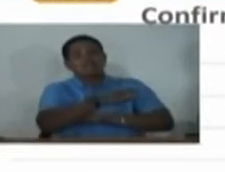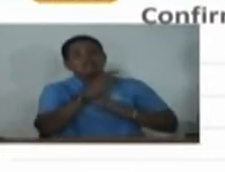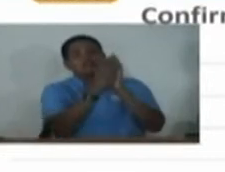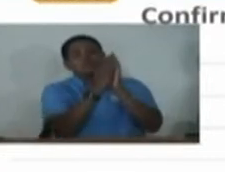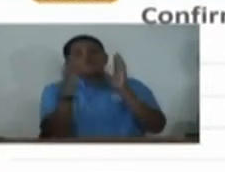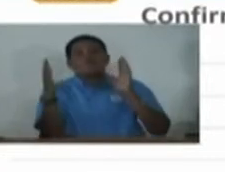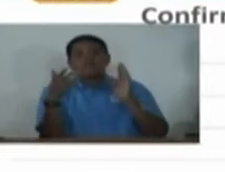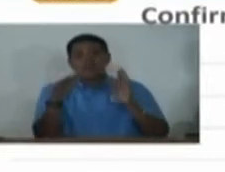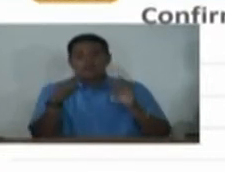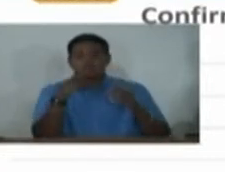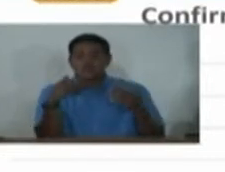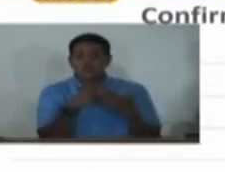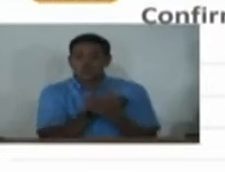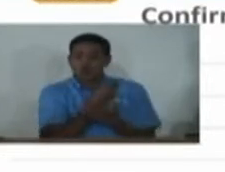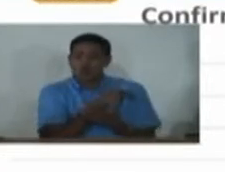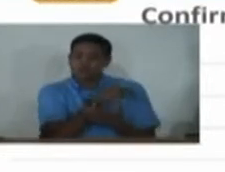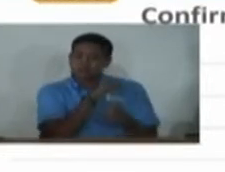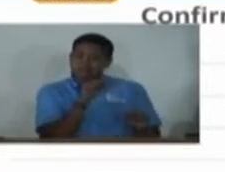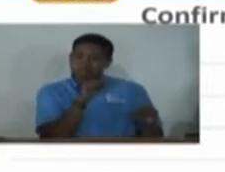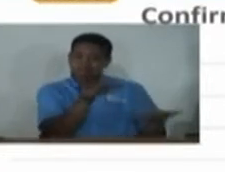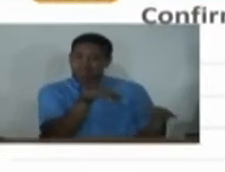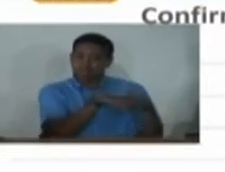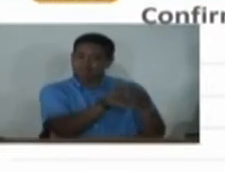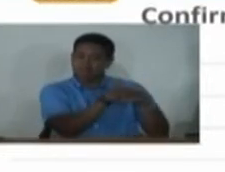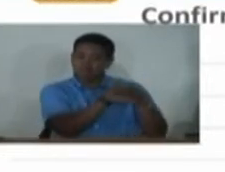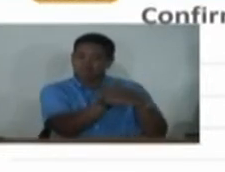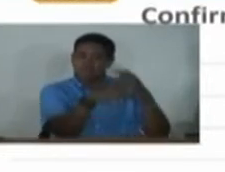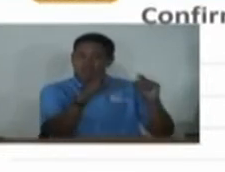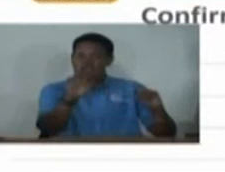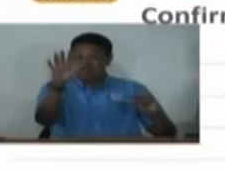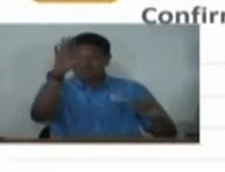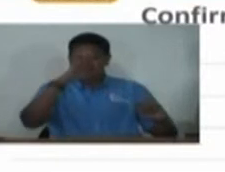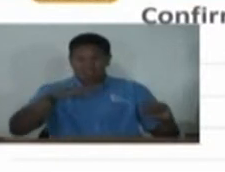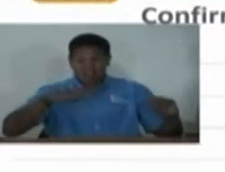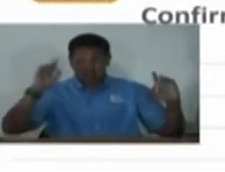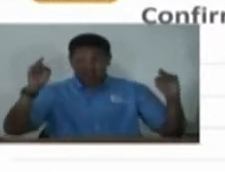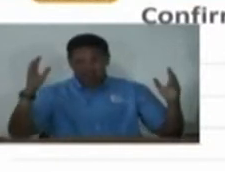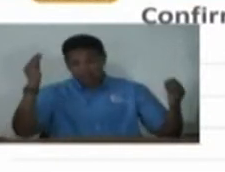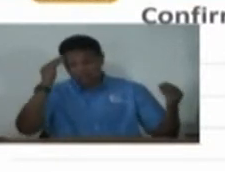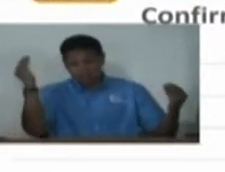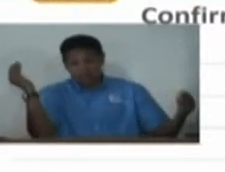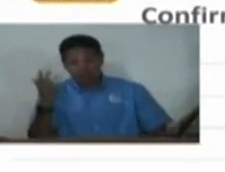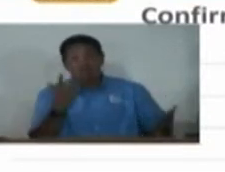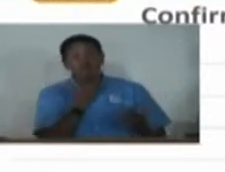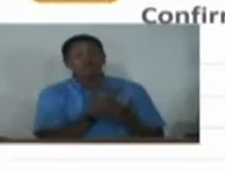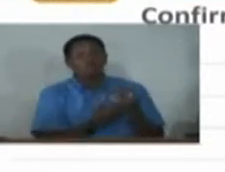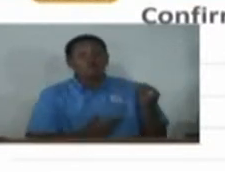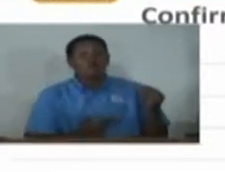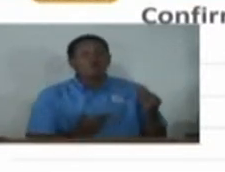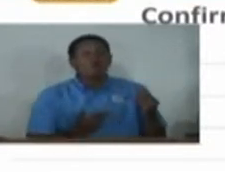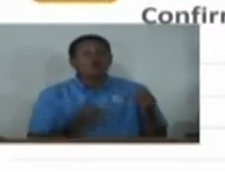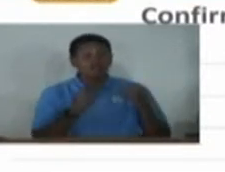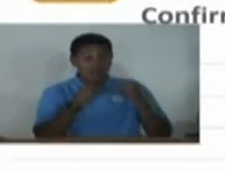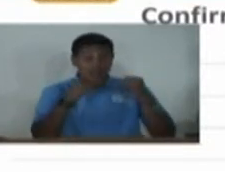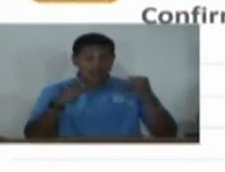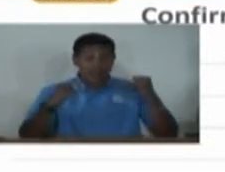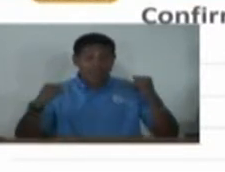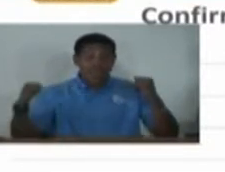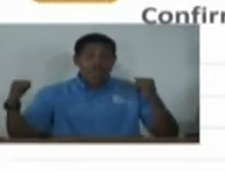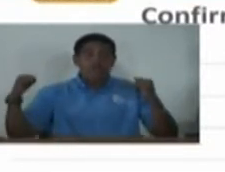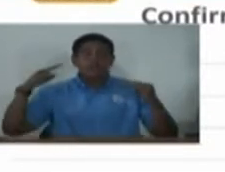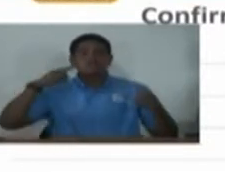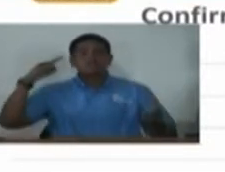new hospitalizations. Madam Speaker, both lines have been